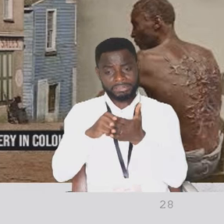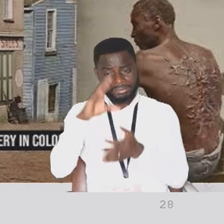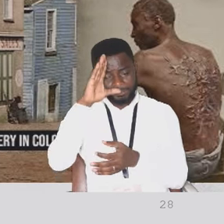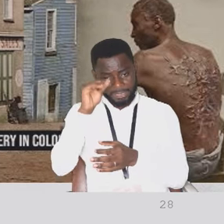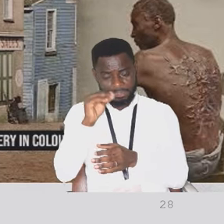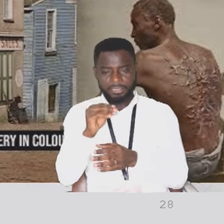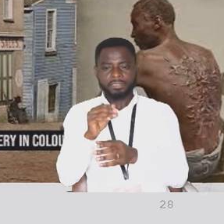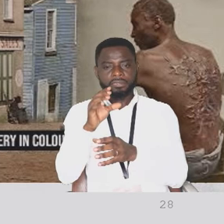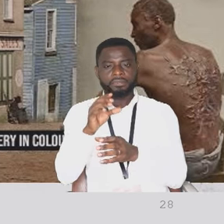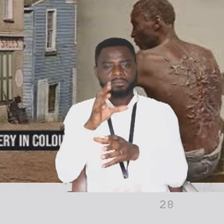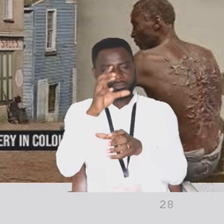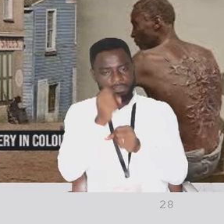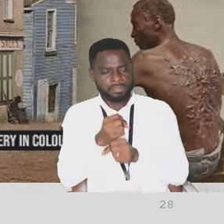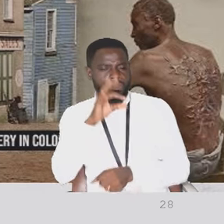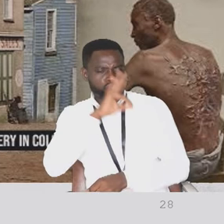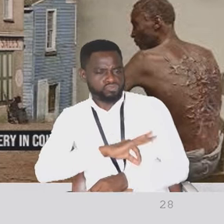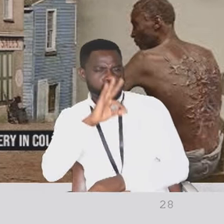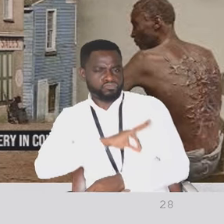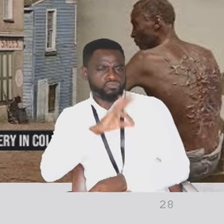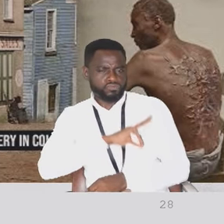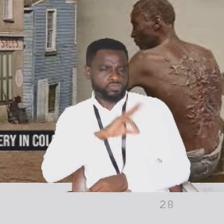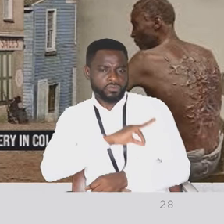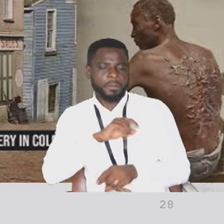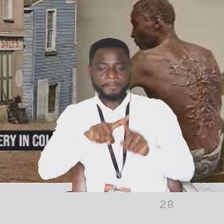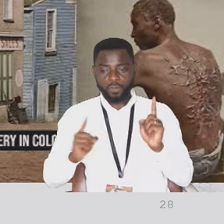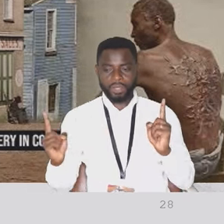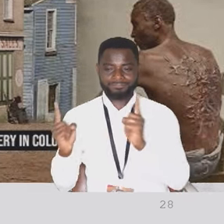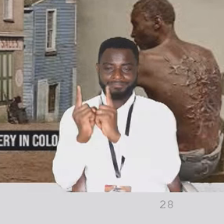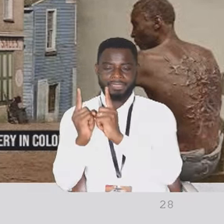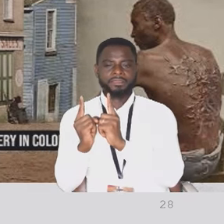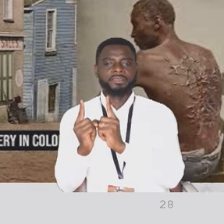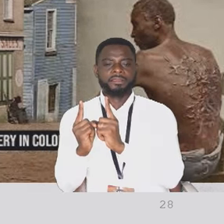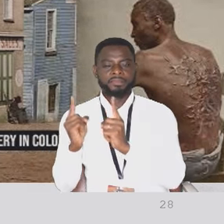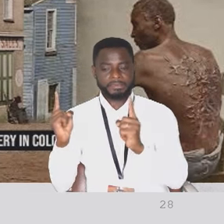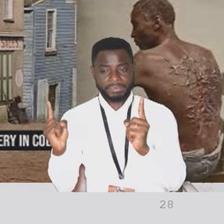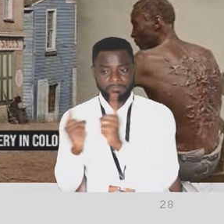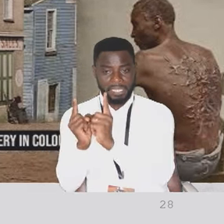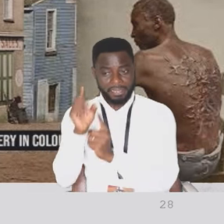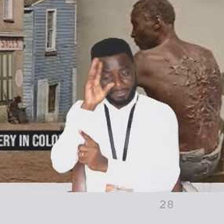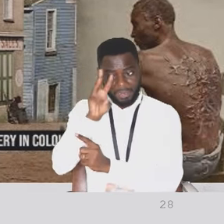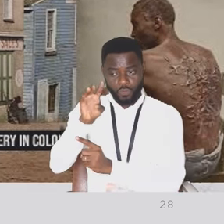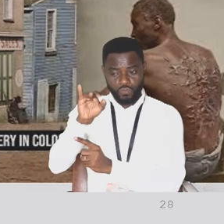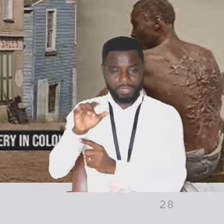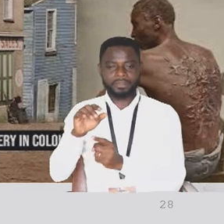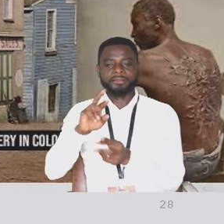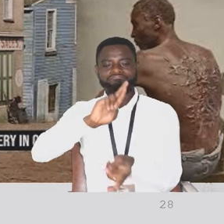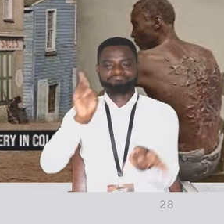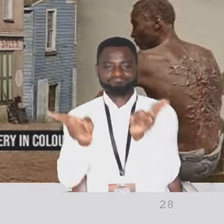from slave trade. His encounter with William Wilberforce made him to repent from this lucrative business.